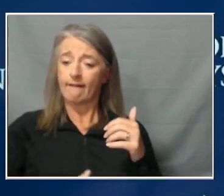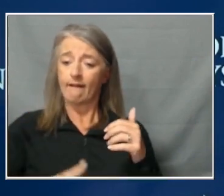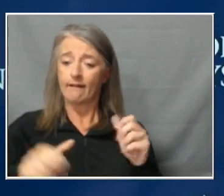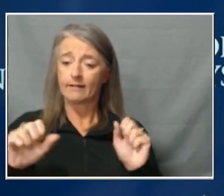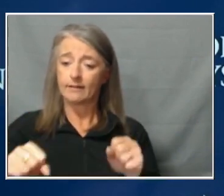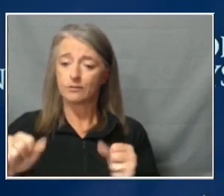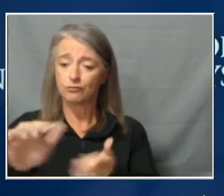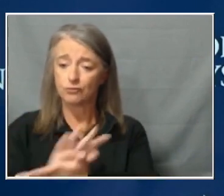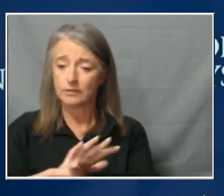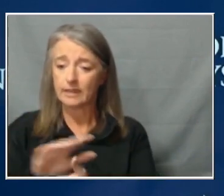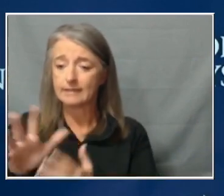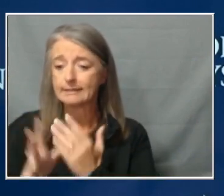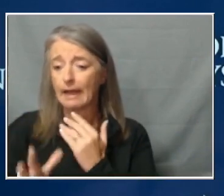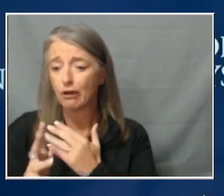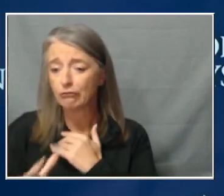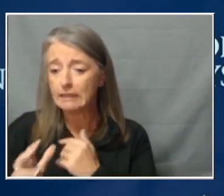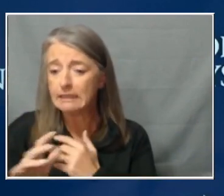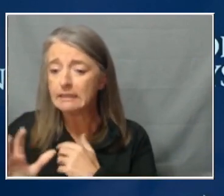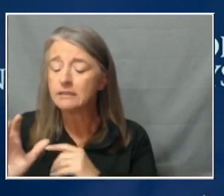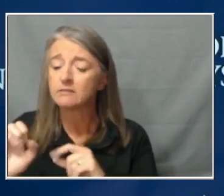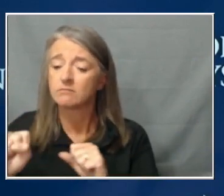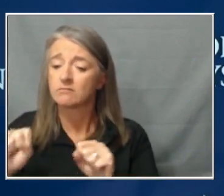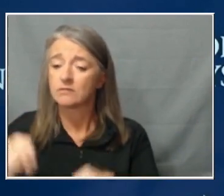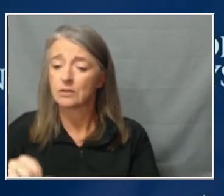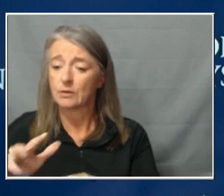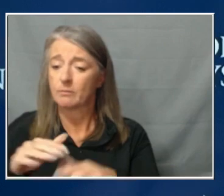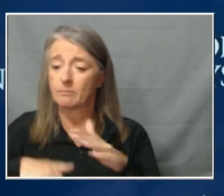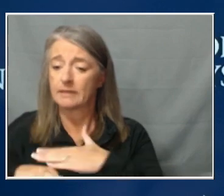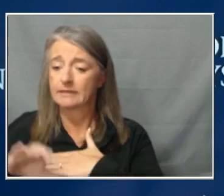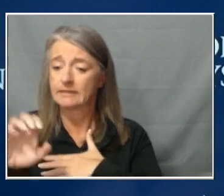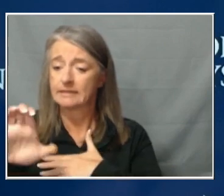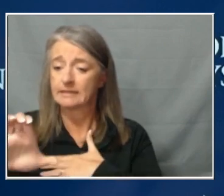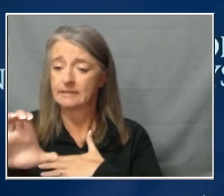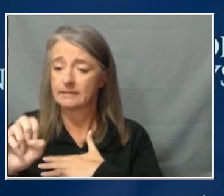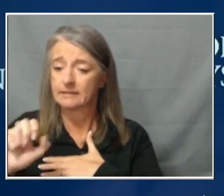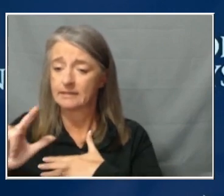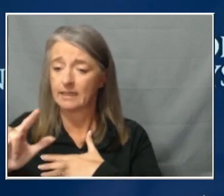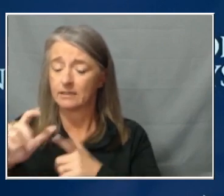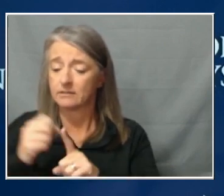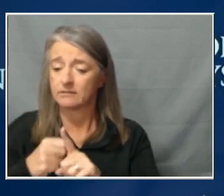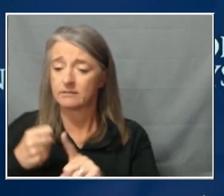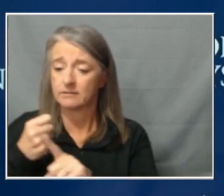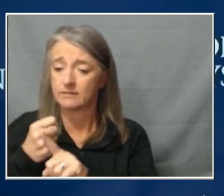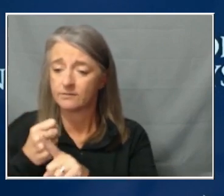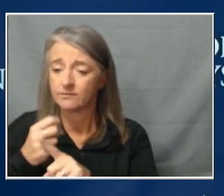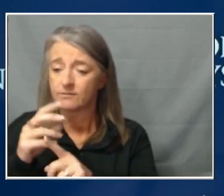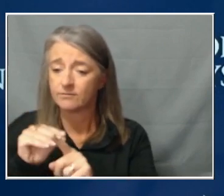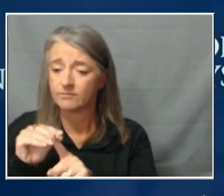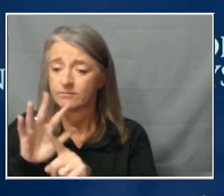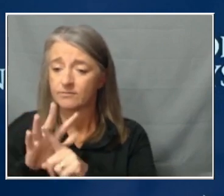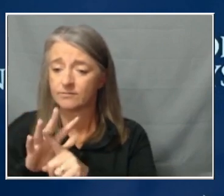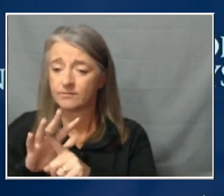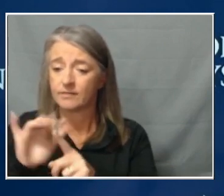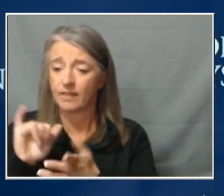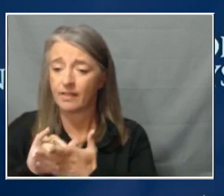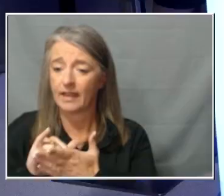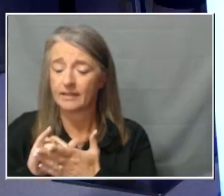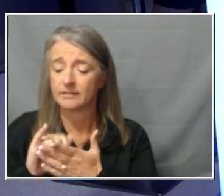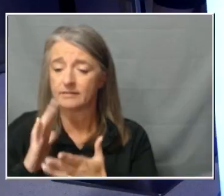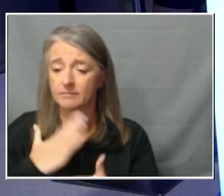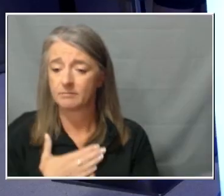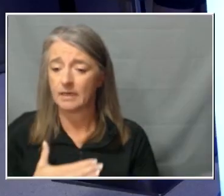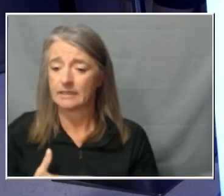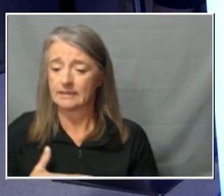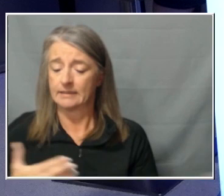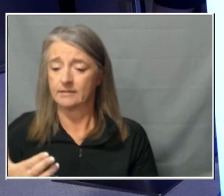like diarrhea. So it's basically those cells affecting the recipient, the recipient's organs. So it's getting to the